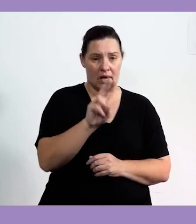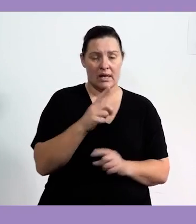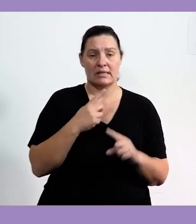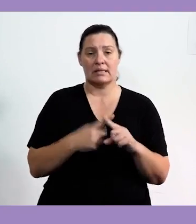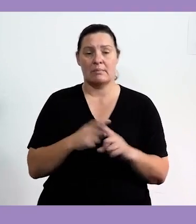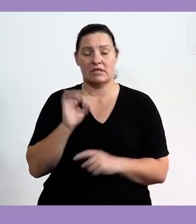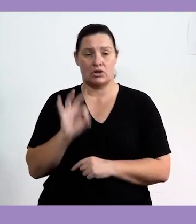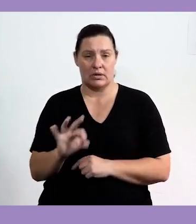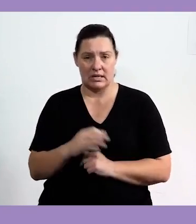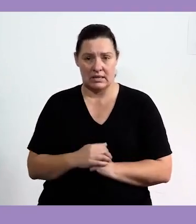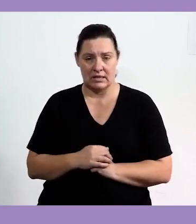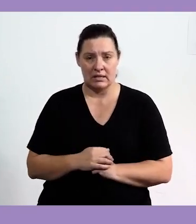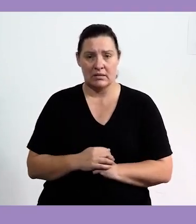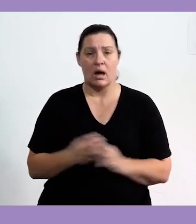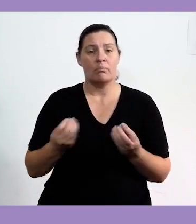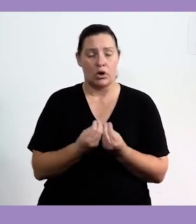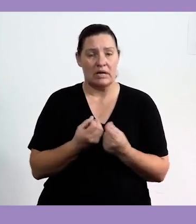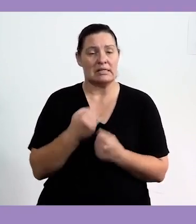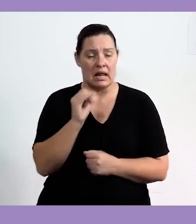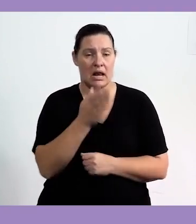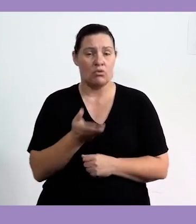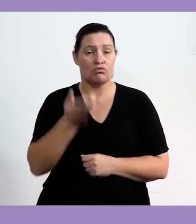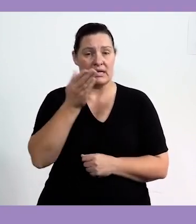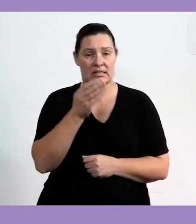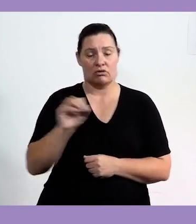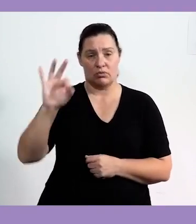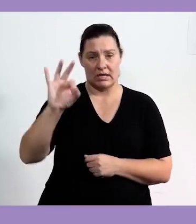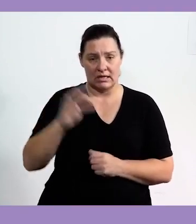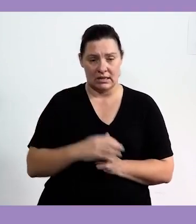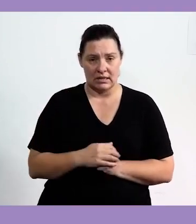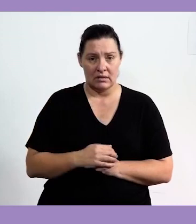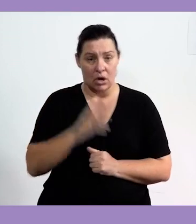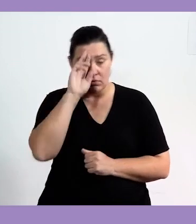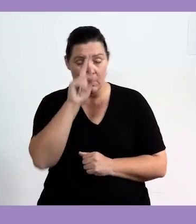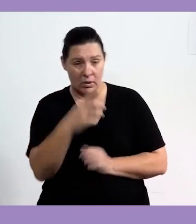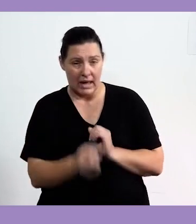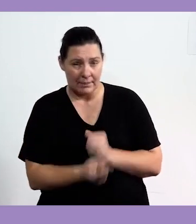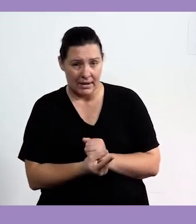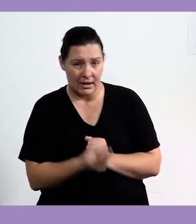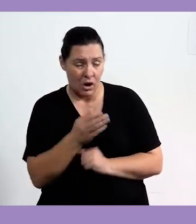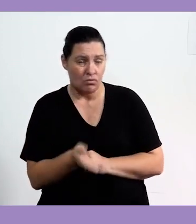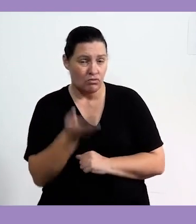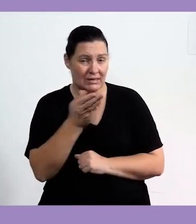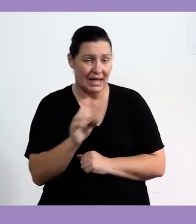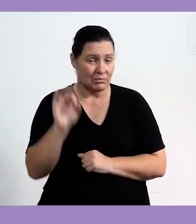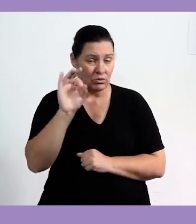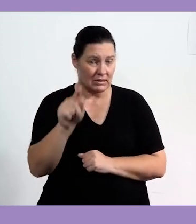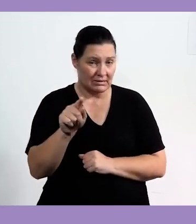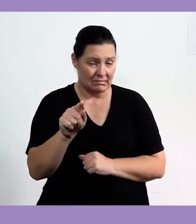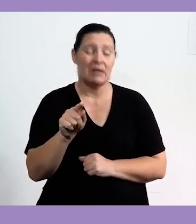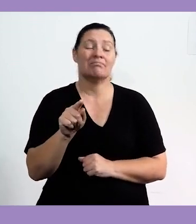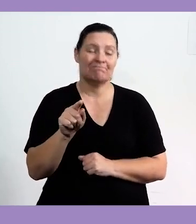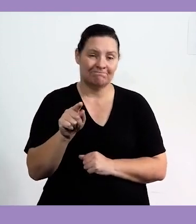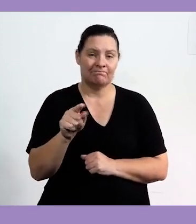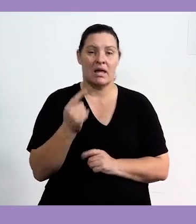squared multiplied by 3. Now this product is still raised to the exponent 3. Do you remember what happens when a product is raised to an